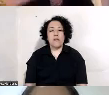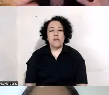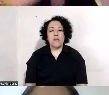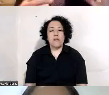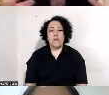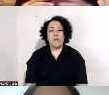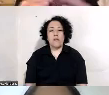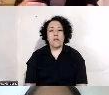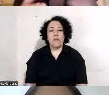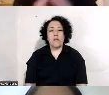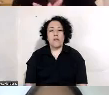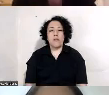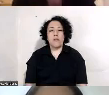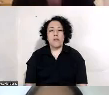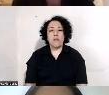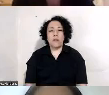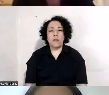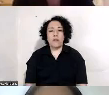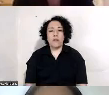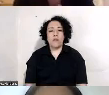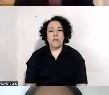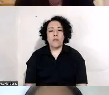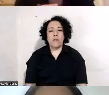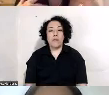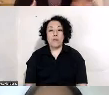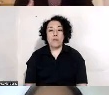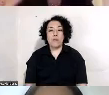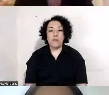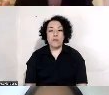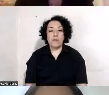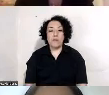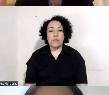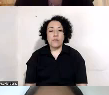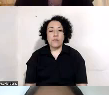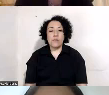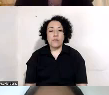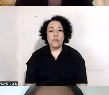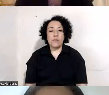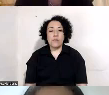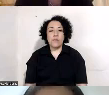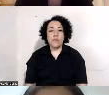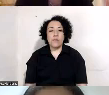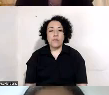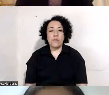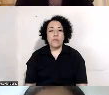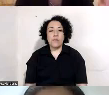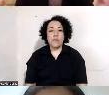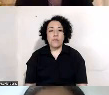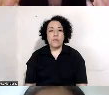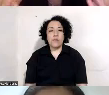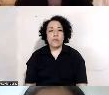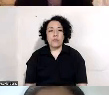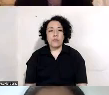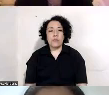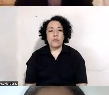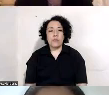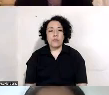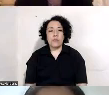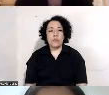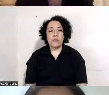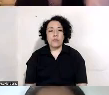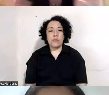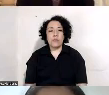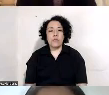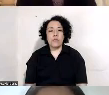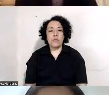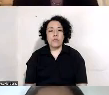this is kind of a way to triangulate the data. We asked again people that ran these programs, what do these students need to